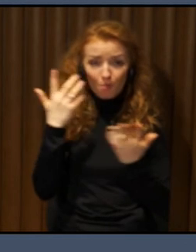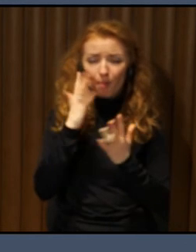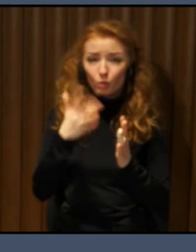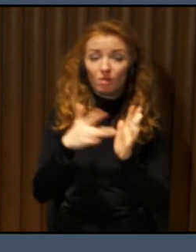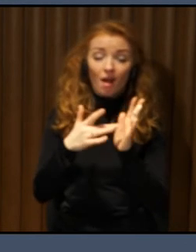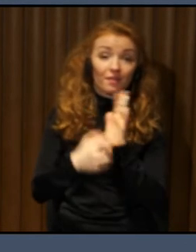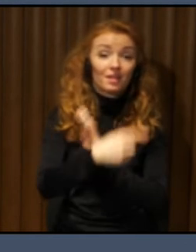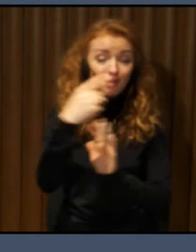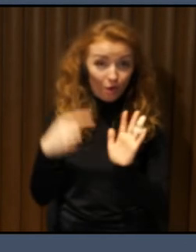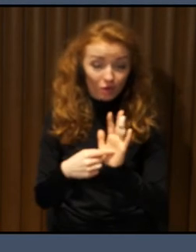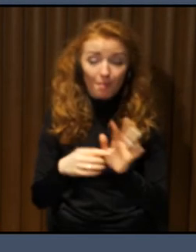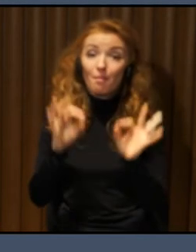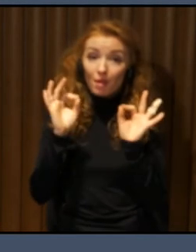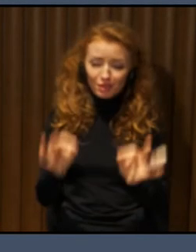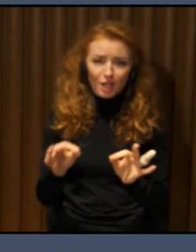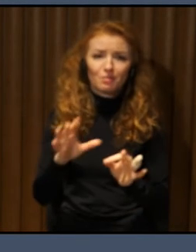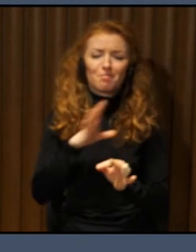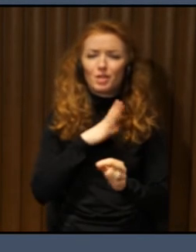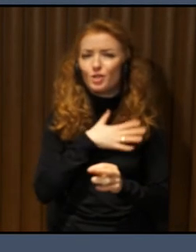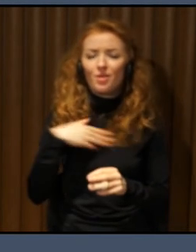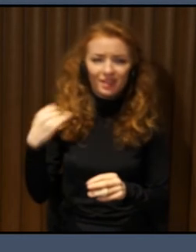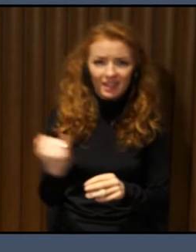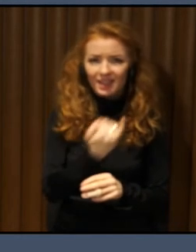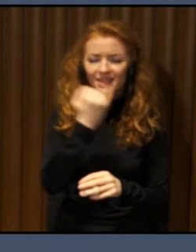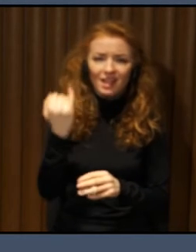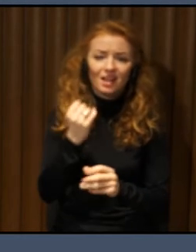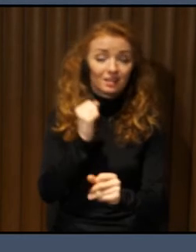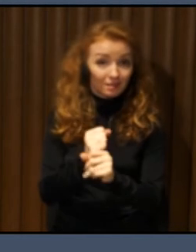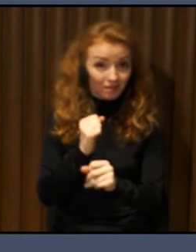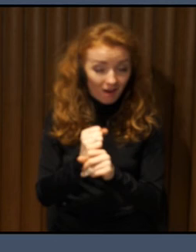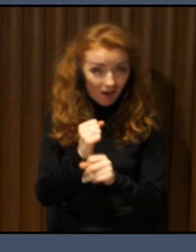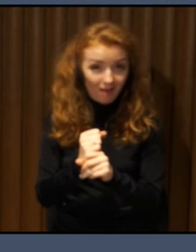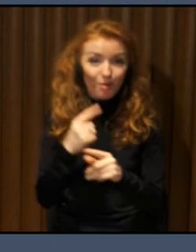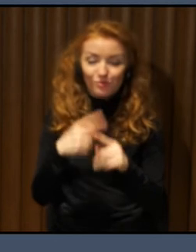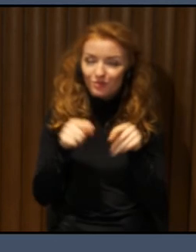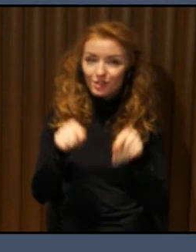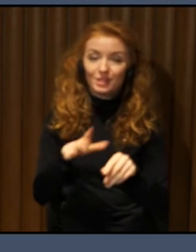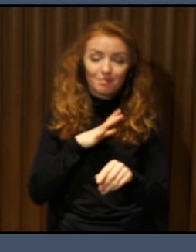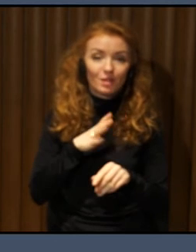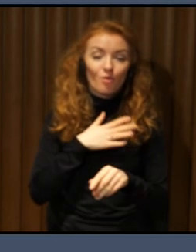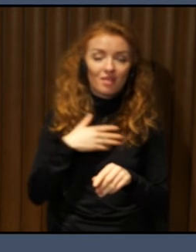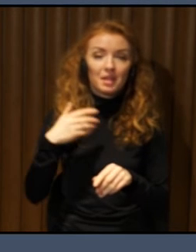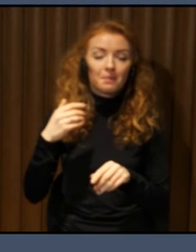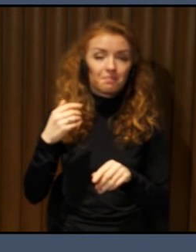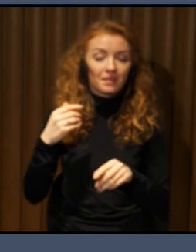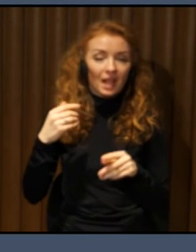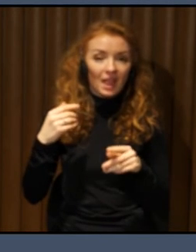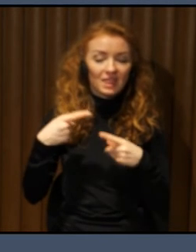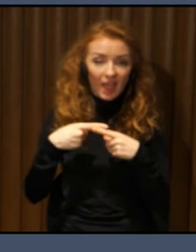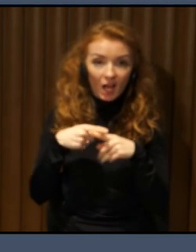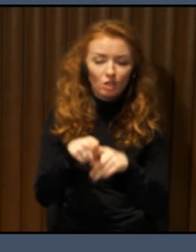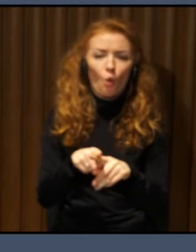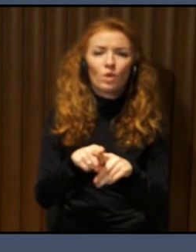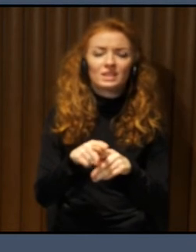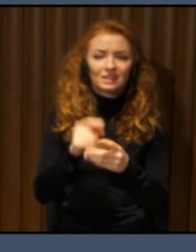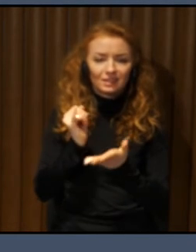journey here, and this is kind of the first step we've taken along this technological journey within the social sector. I will end on one comment